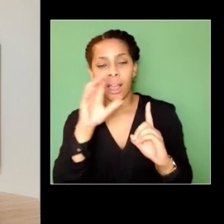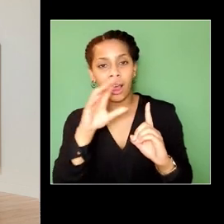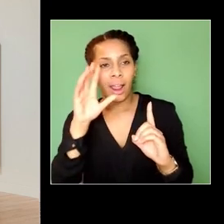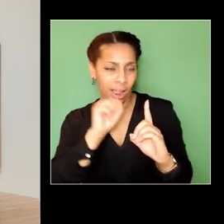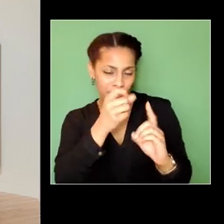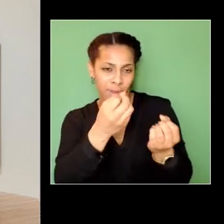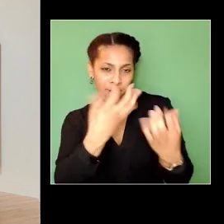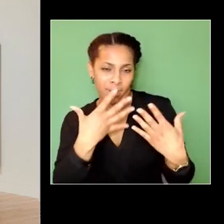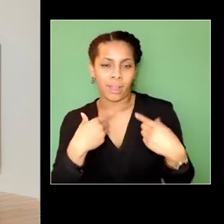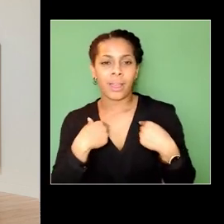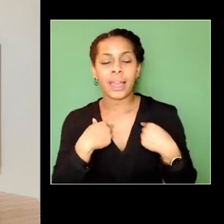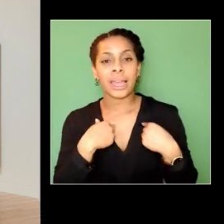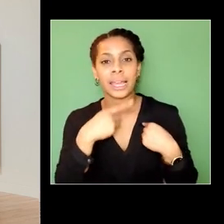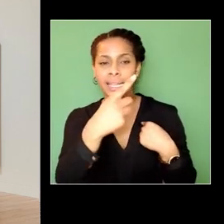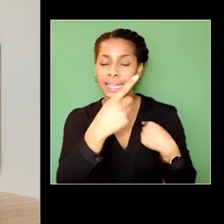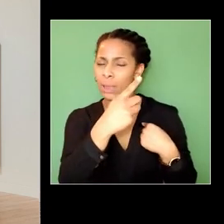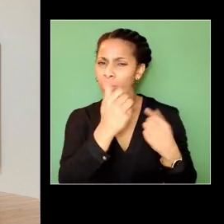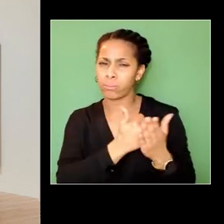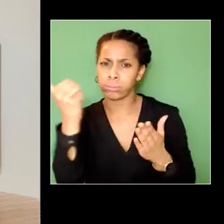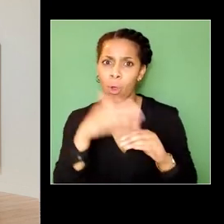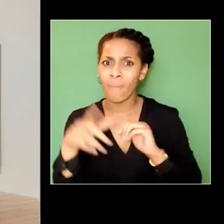was excellent with color. And he said, you know,